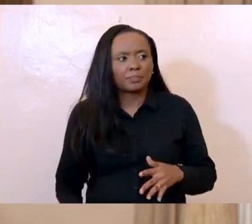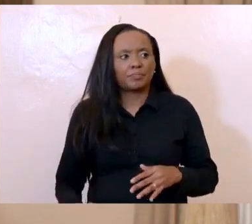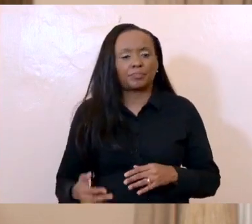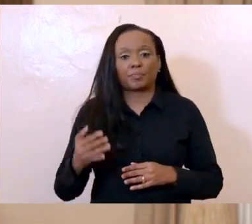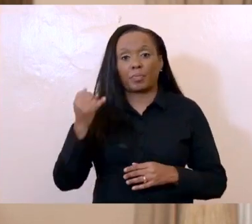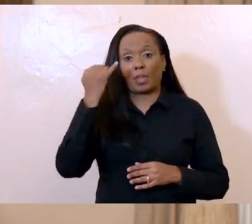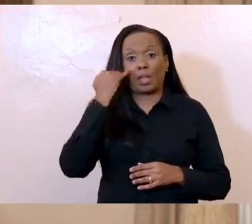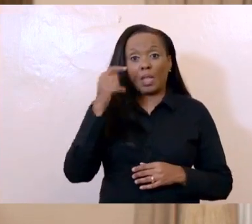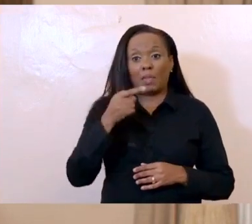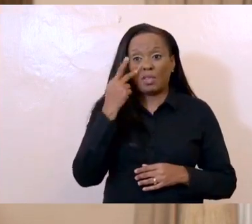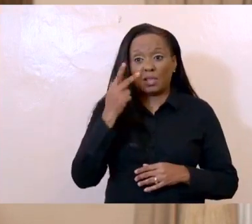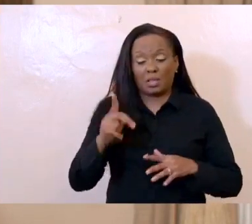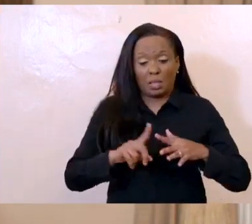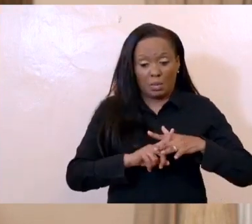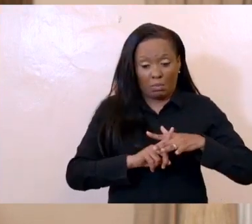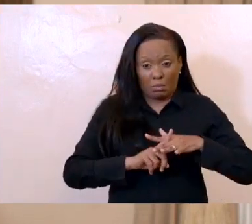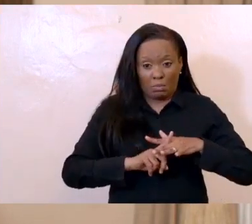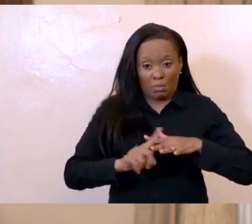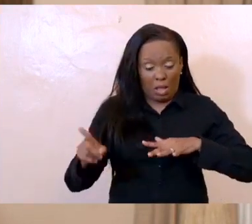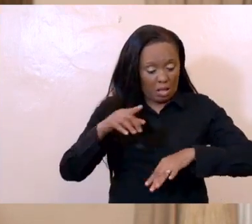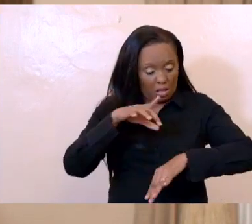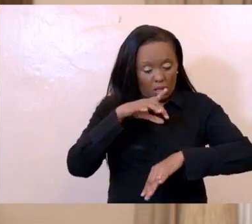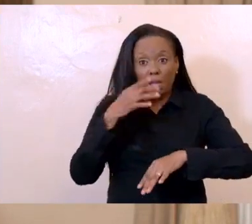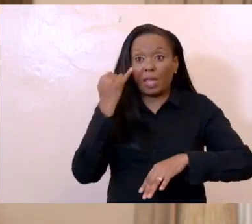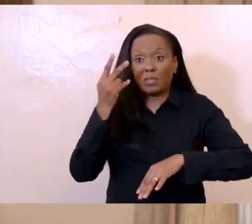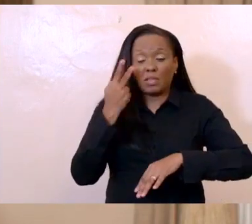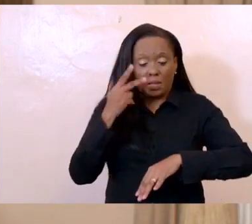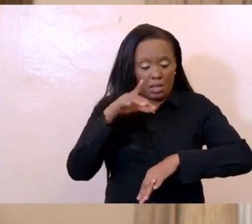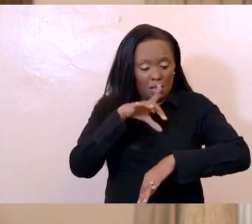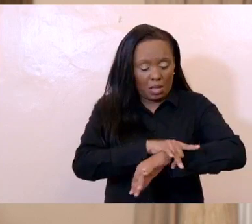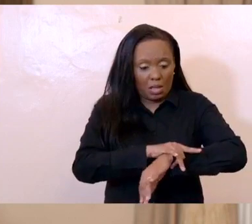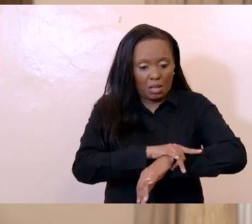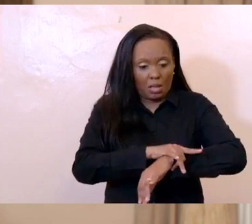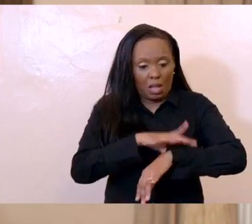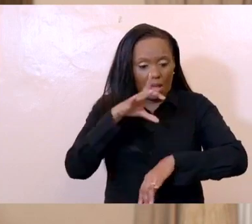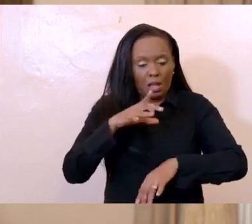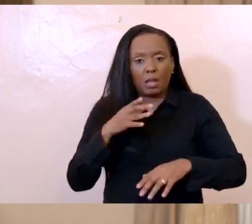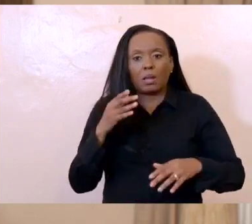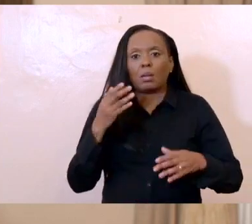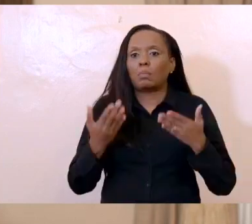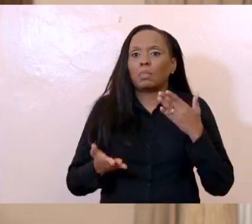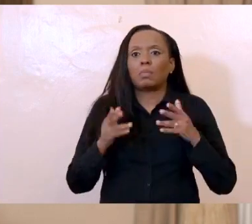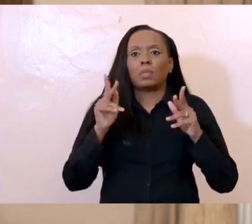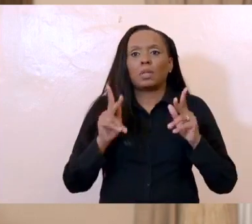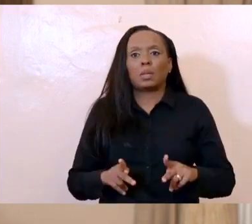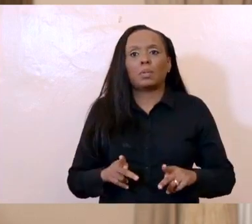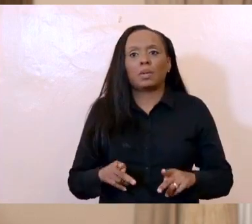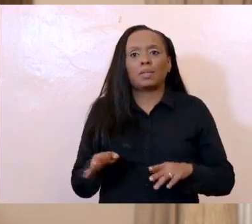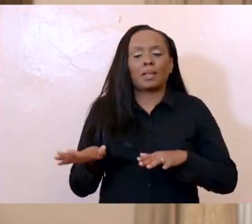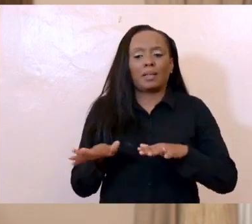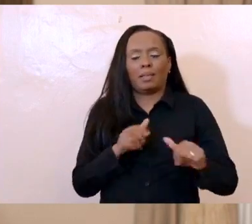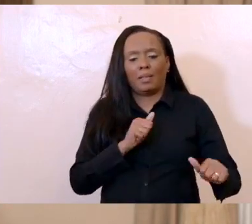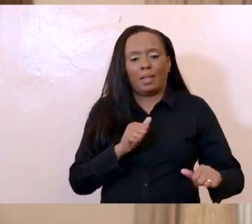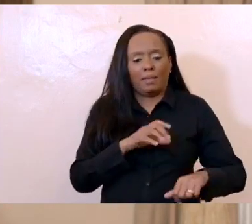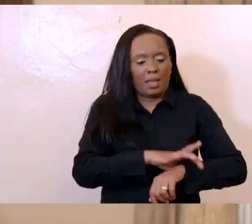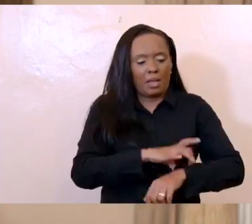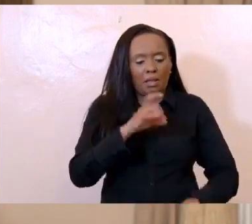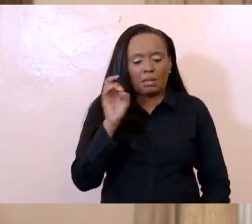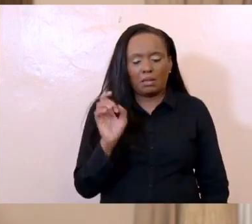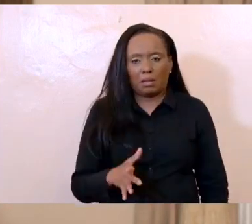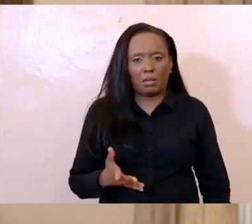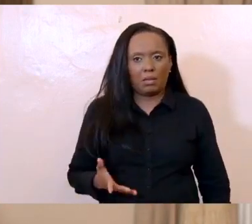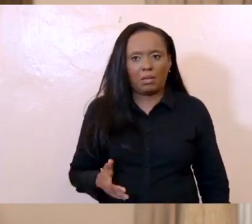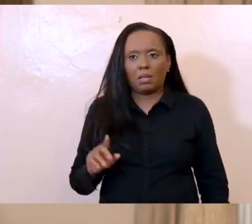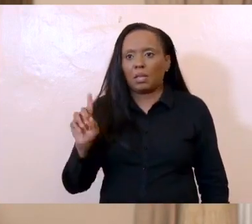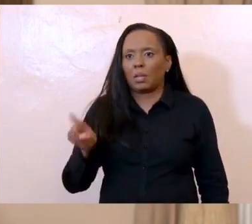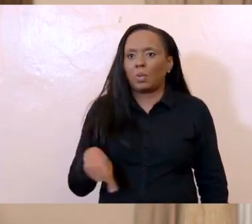bracelet actually could indicate that the person has legitimately left quarantine and discarded the bracelets. The bracelets are one-time use